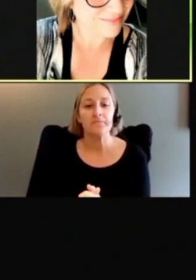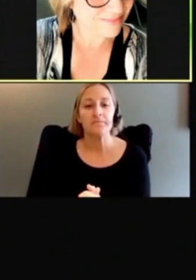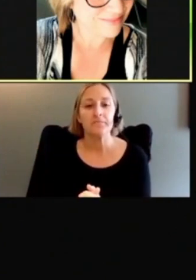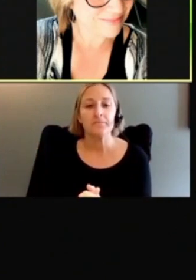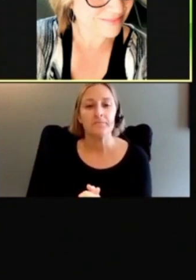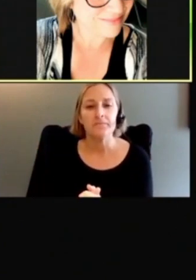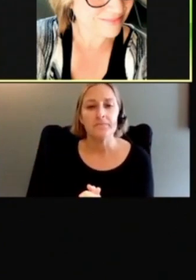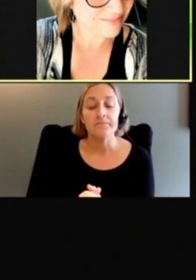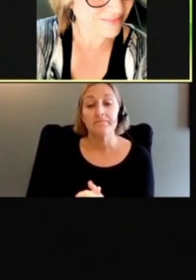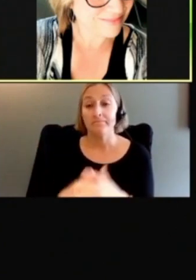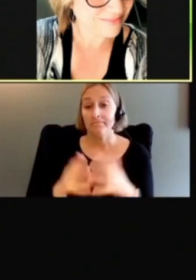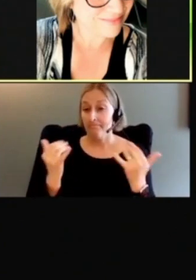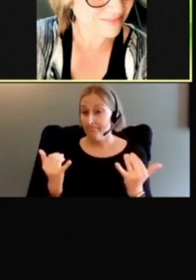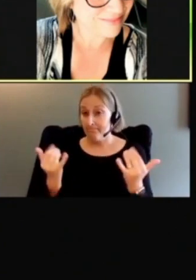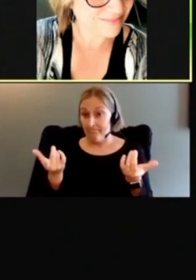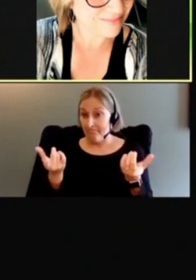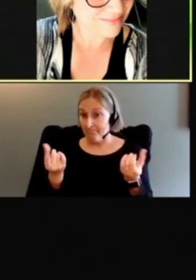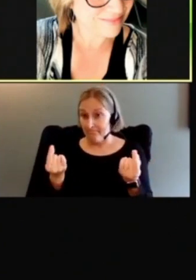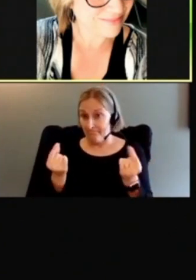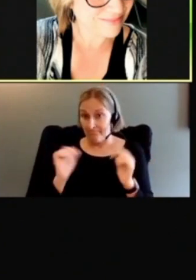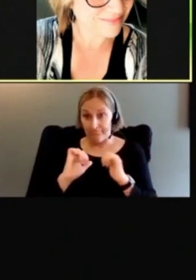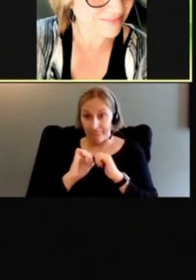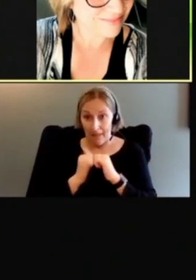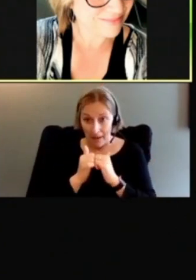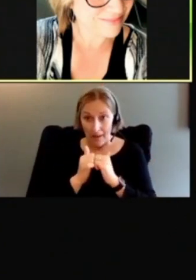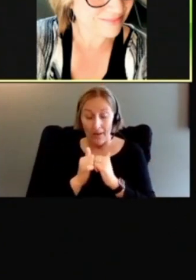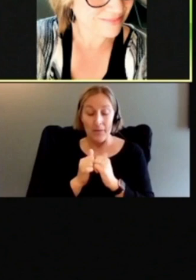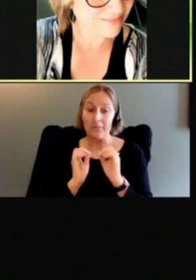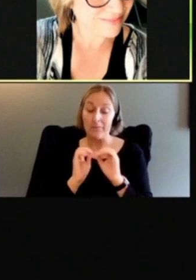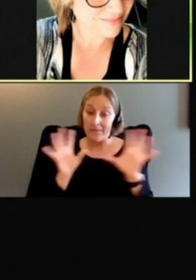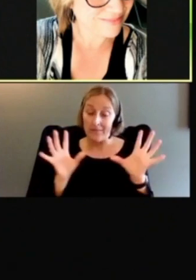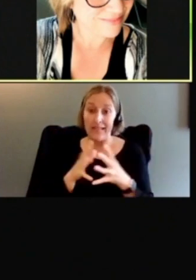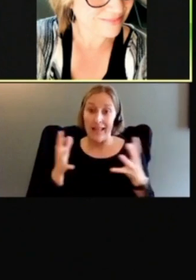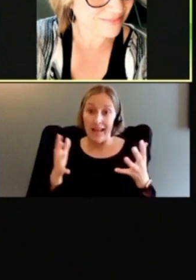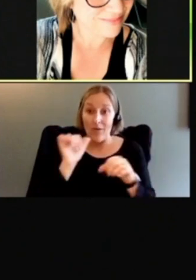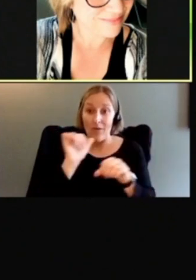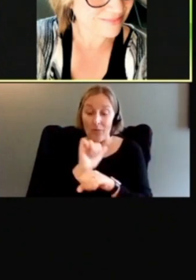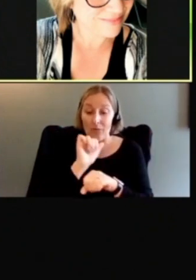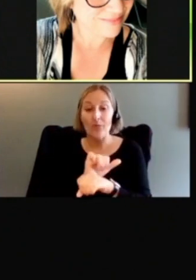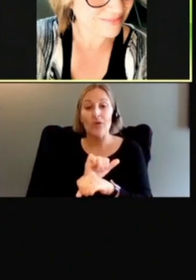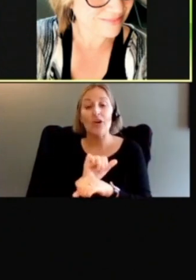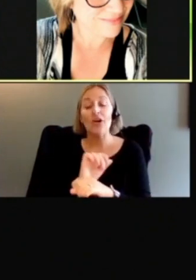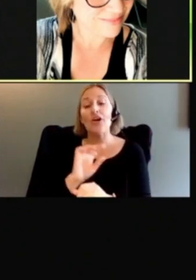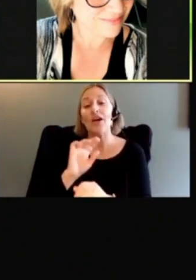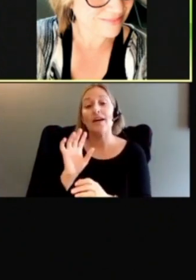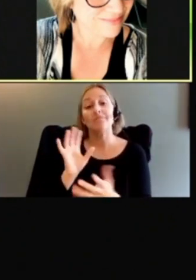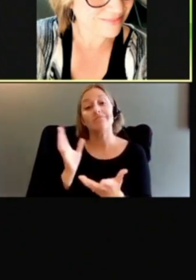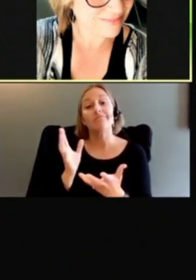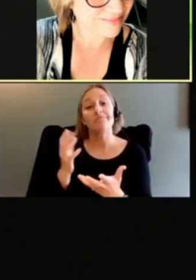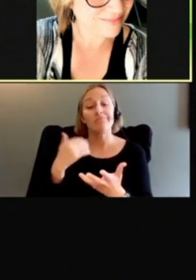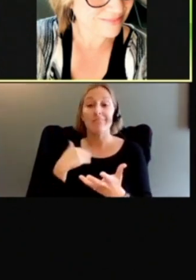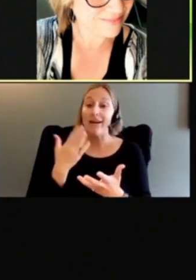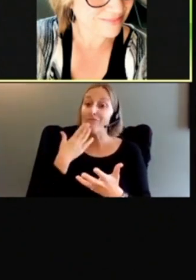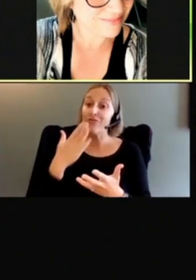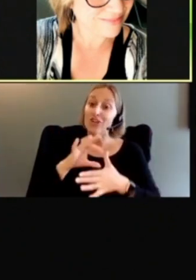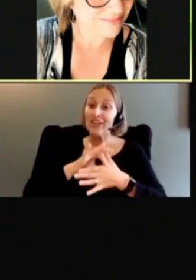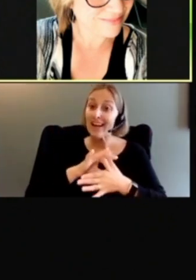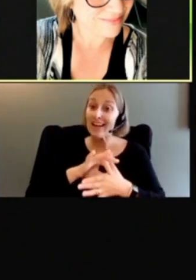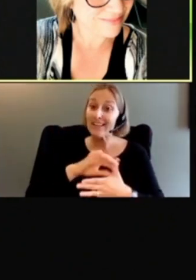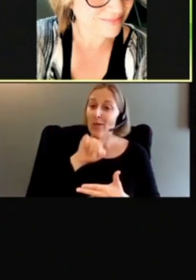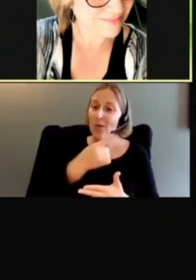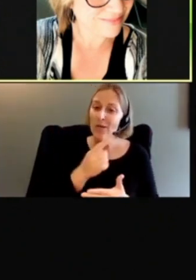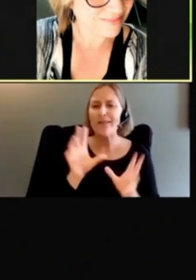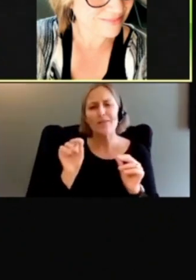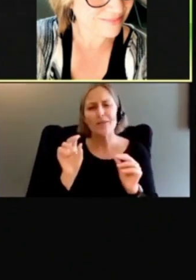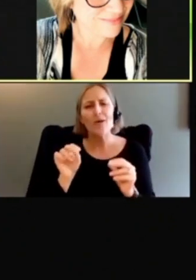So how do you do this? Obviously, it's a big undertaking, and it doesn't just involve well-written content. It requires a